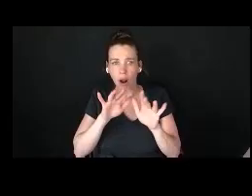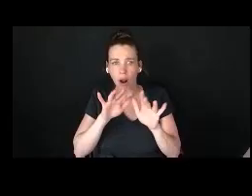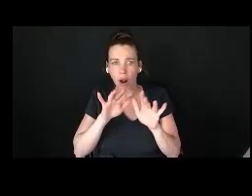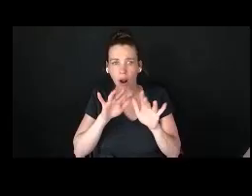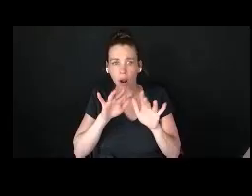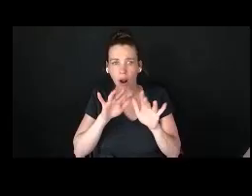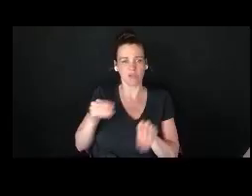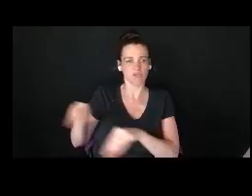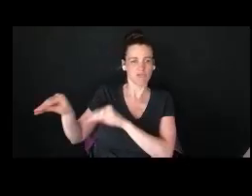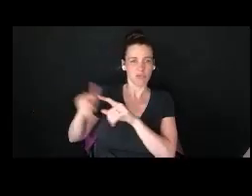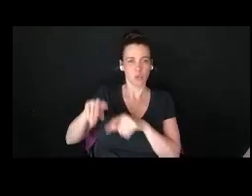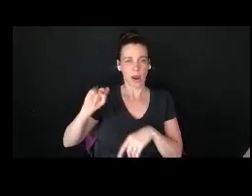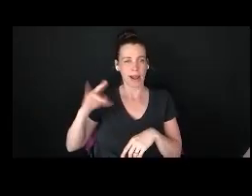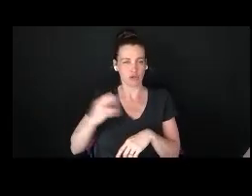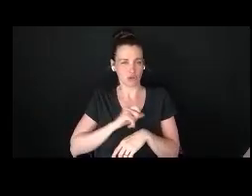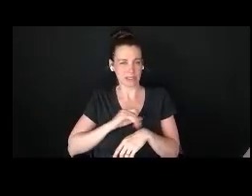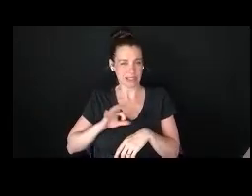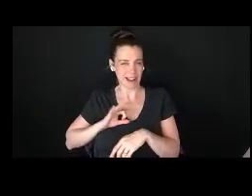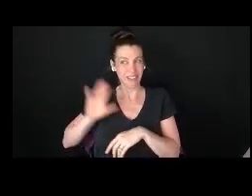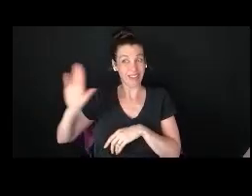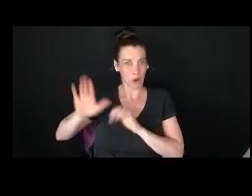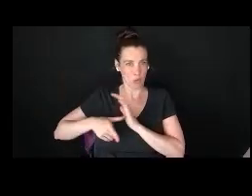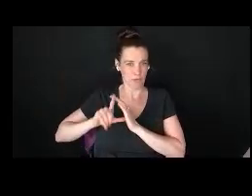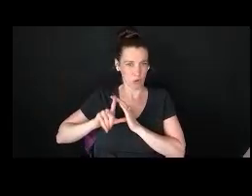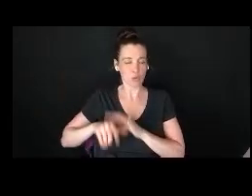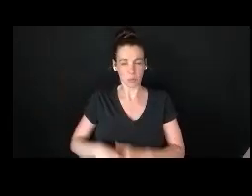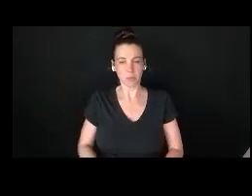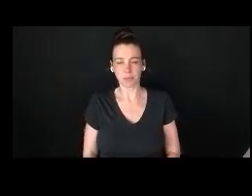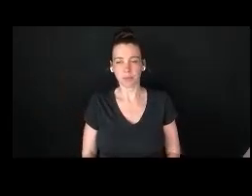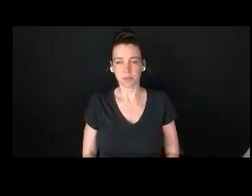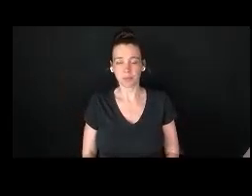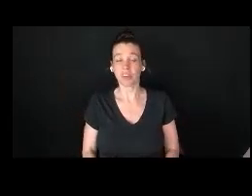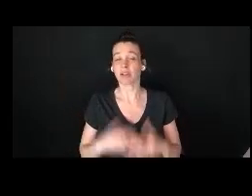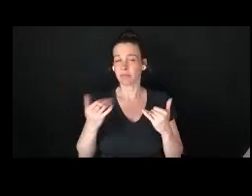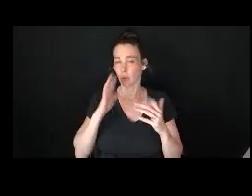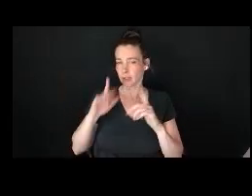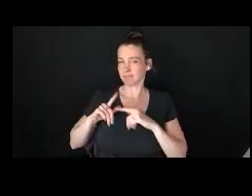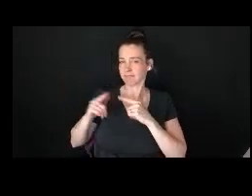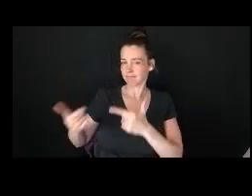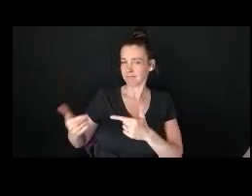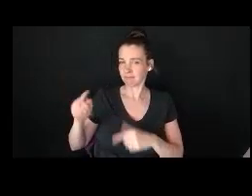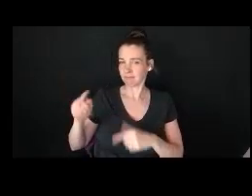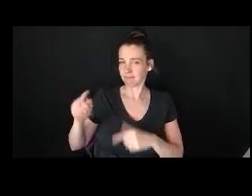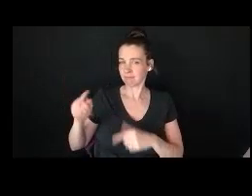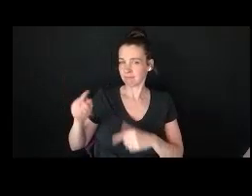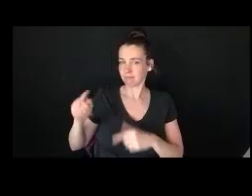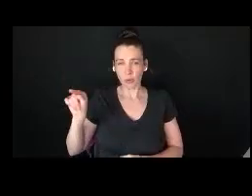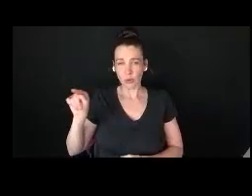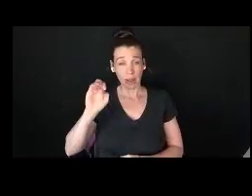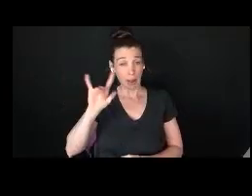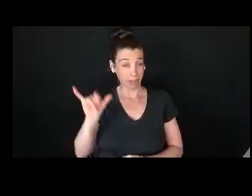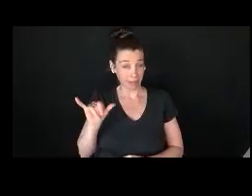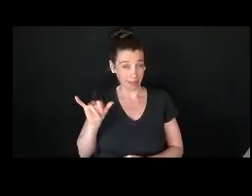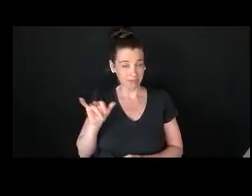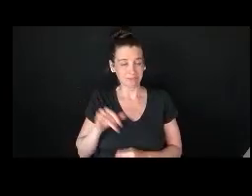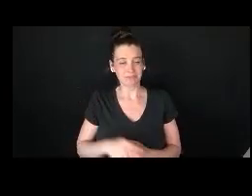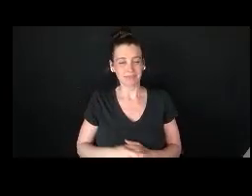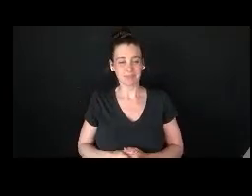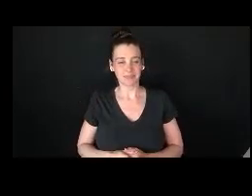staff review. And with that, I'm going to hand it over to Emily.